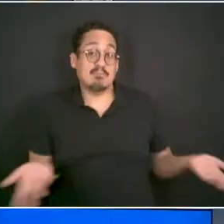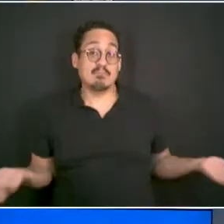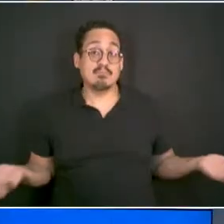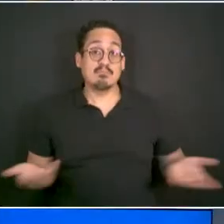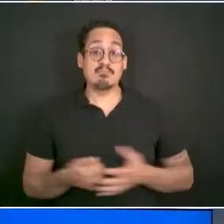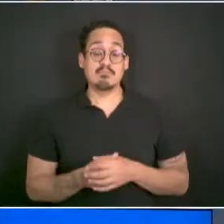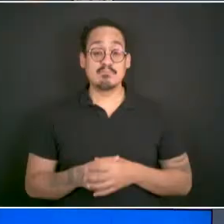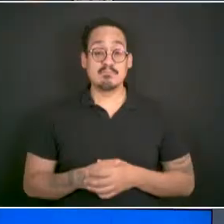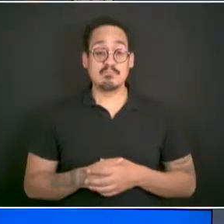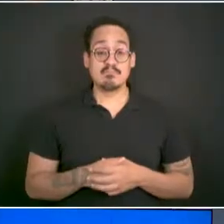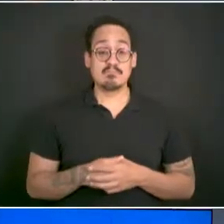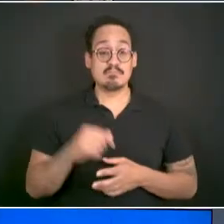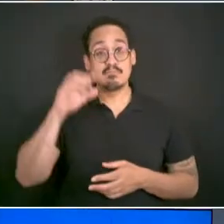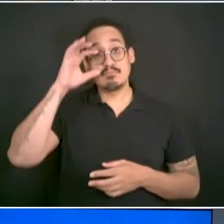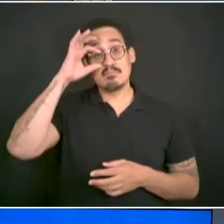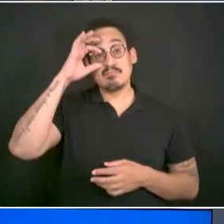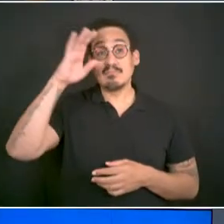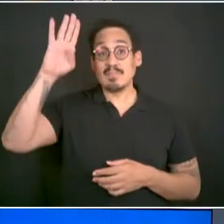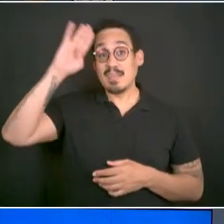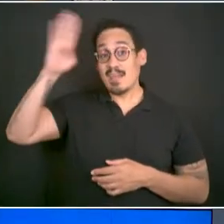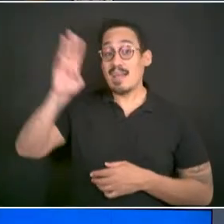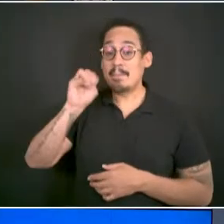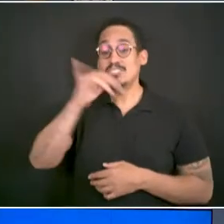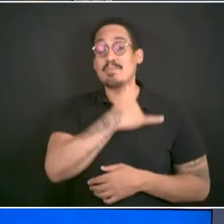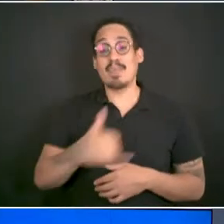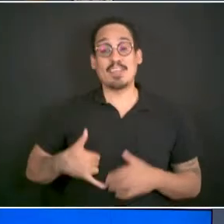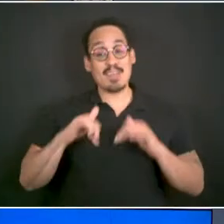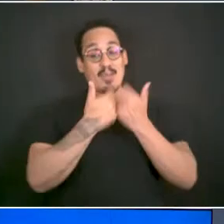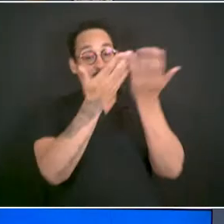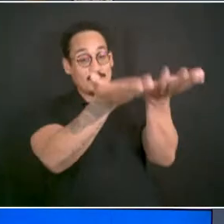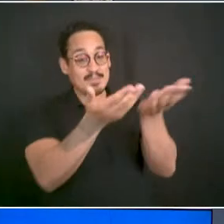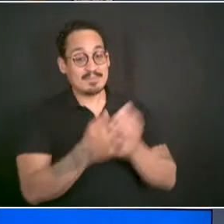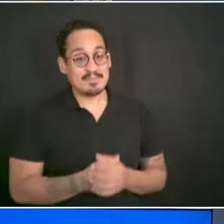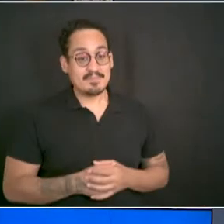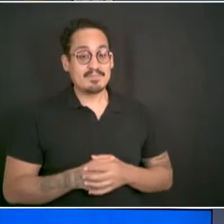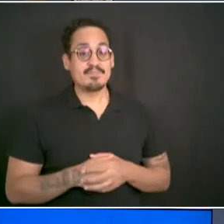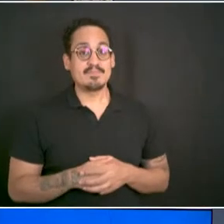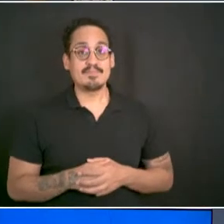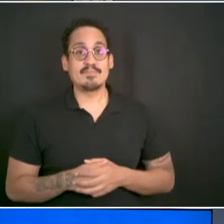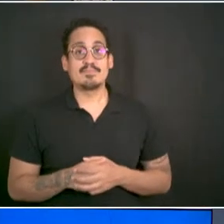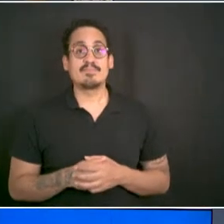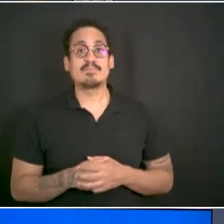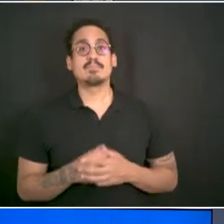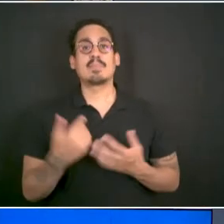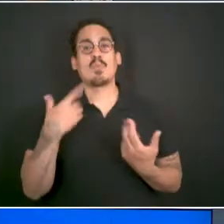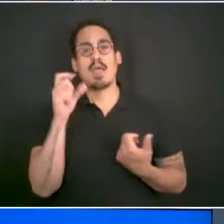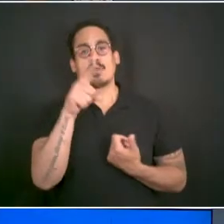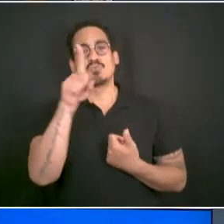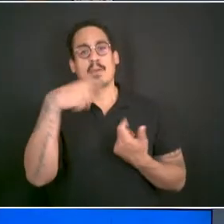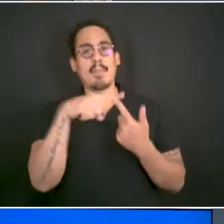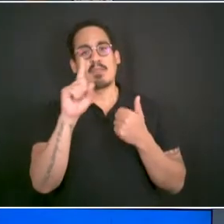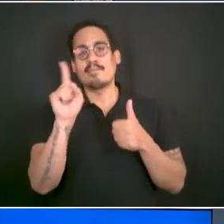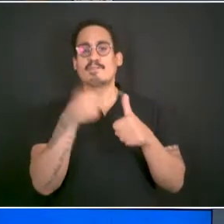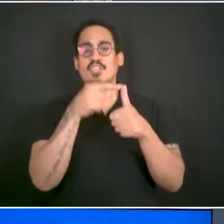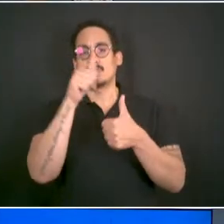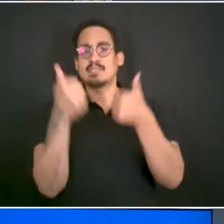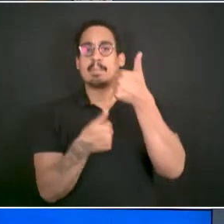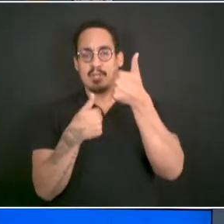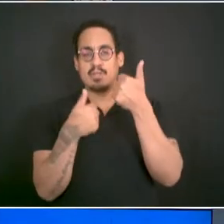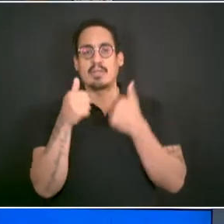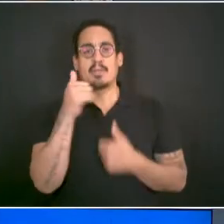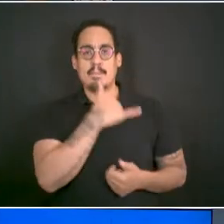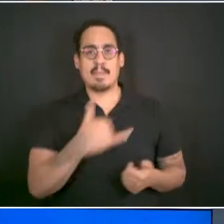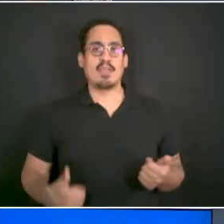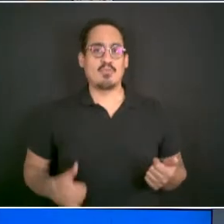Hi, Mr. Mayor. How are you? Good. I wanted to ask you about your first deputy mayor, Randy Mastro. He's now been